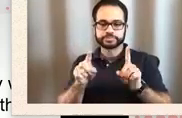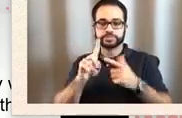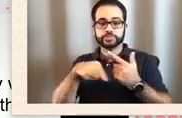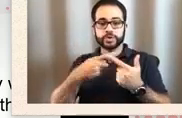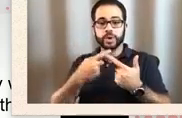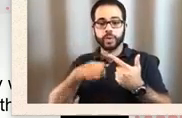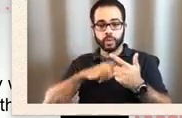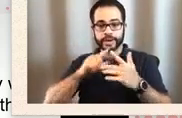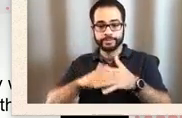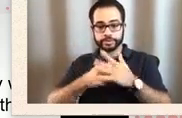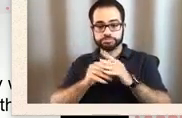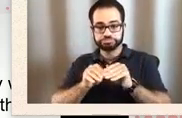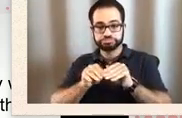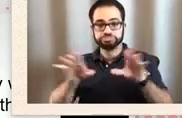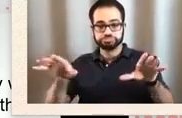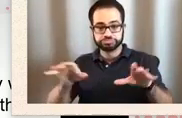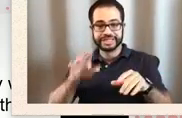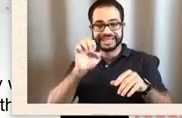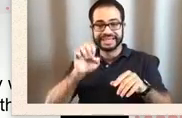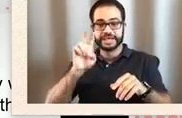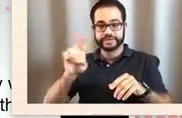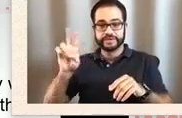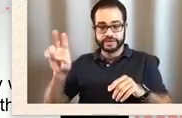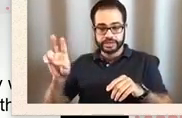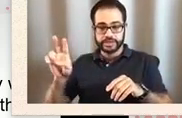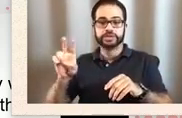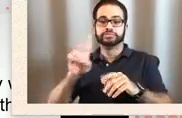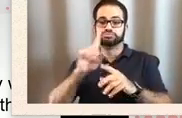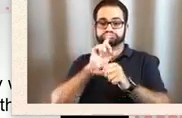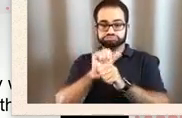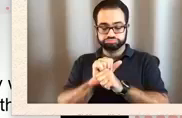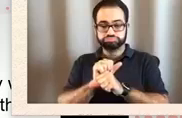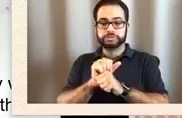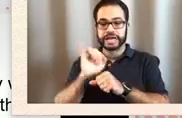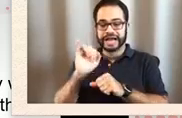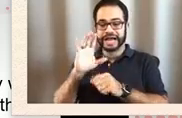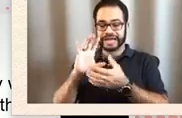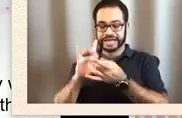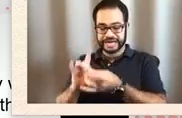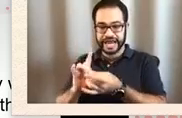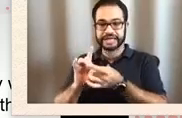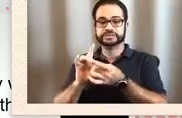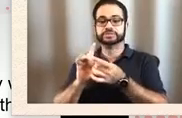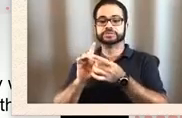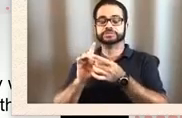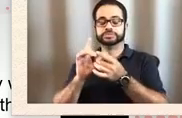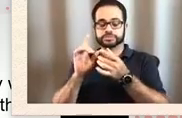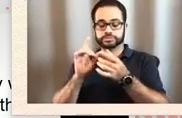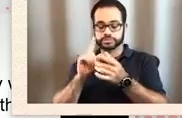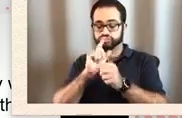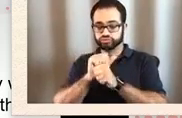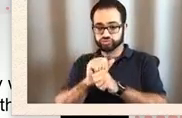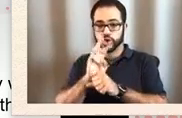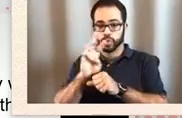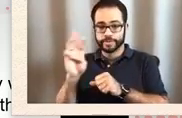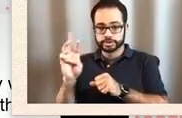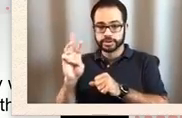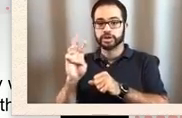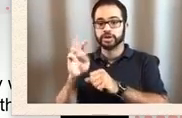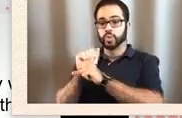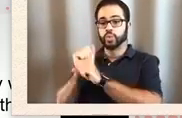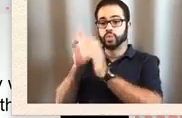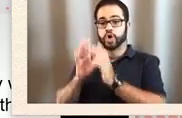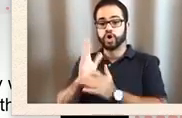electronic visit verification and our actual APD iConnect EVV mobile site, what the worker will see